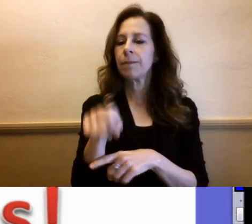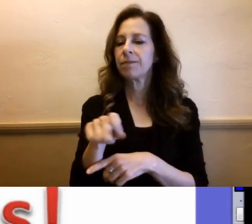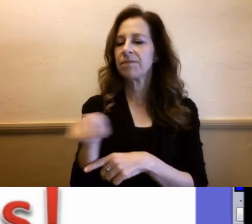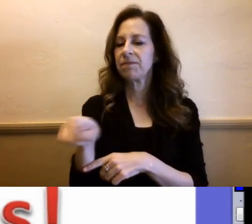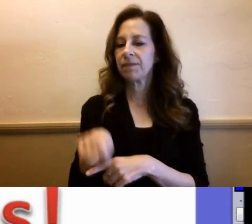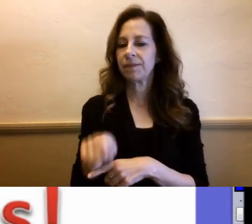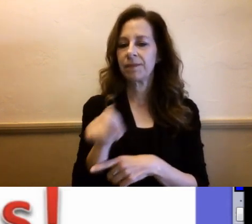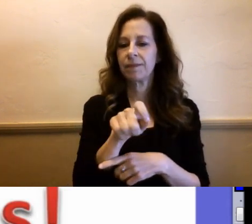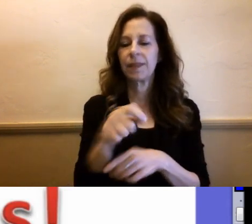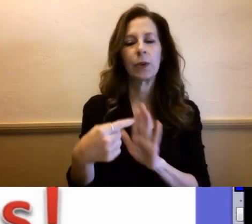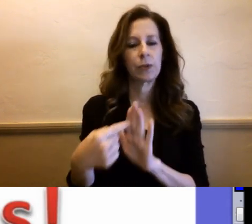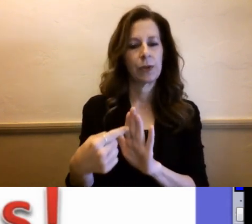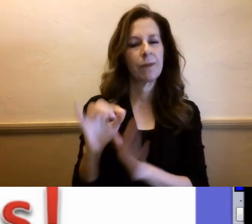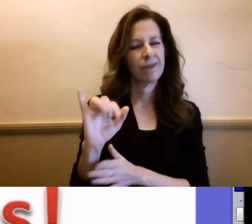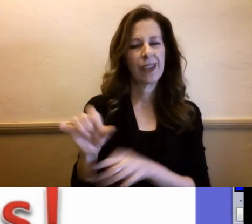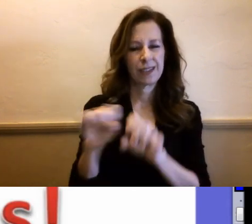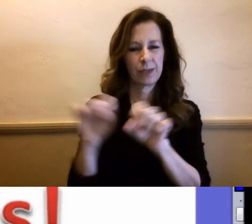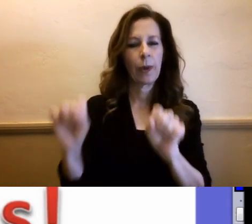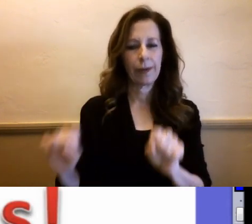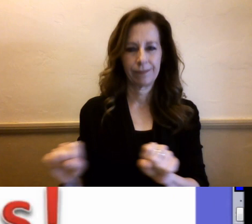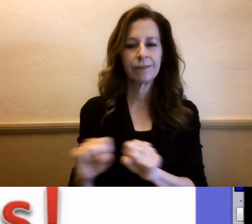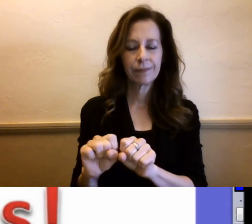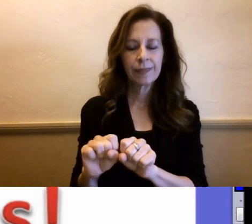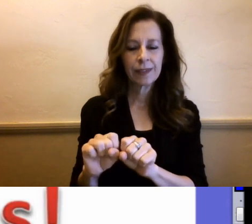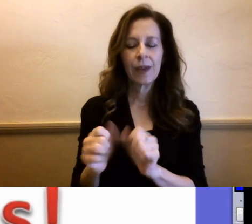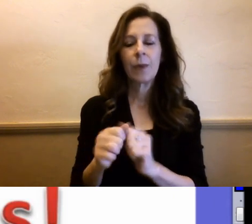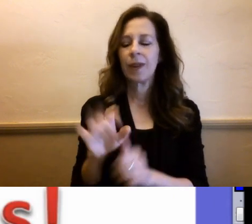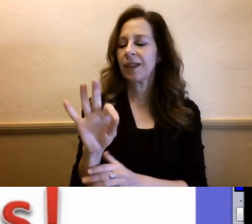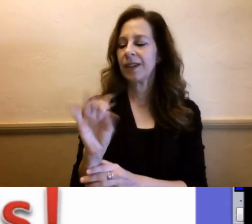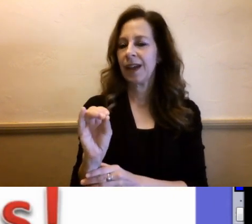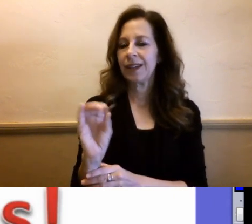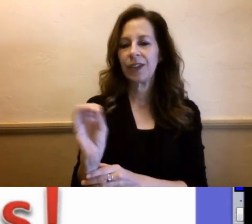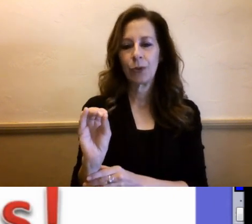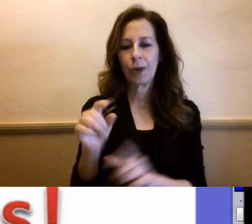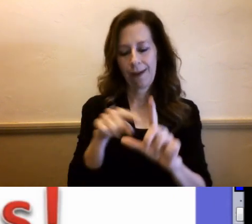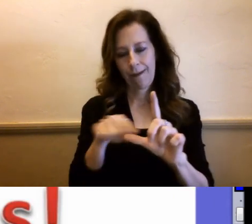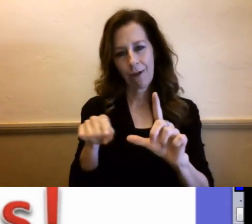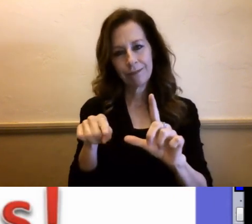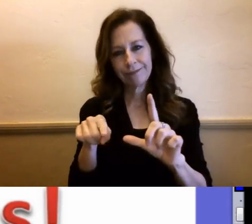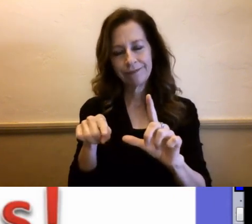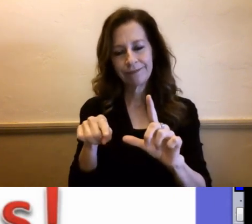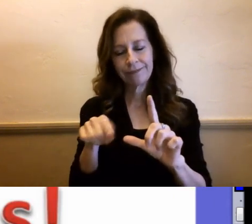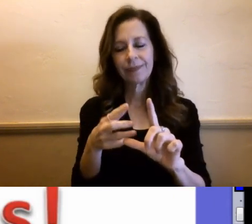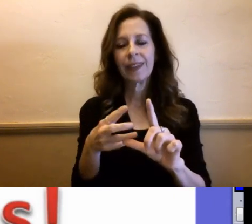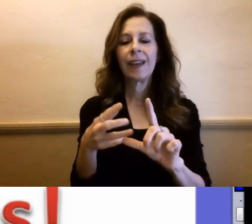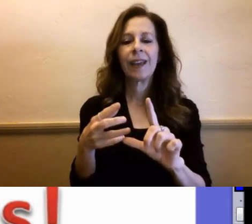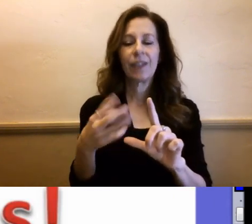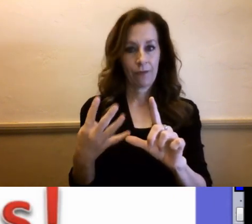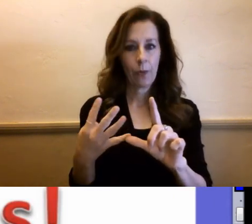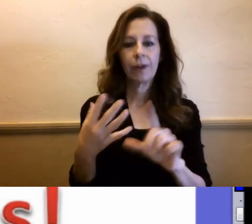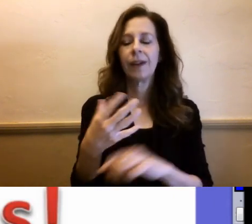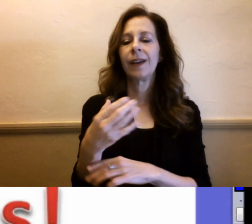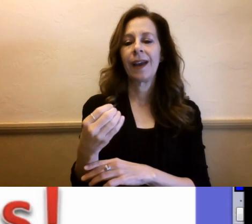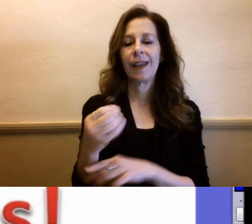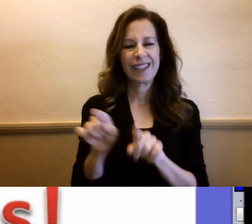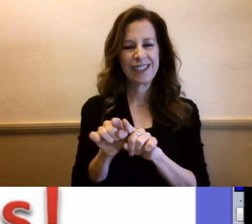little tally marks to signify that that's supposed to be a square. Squares have 90-degree angles, 4 of them, and